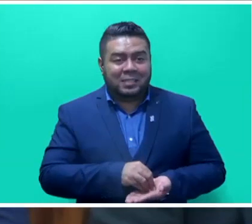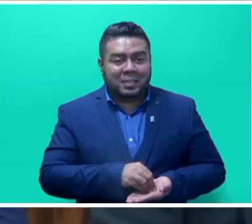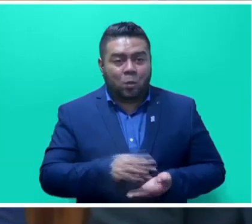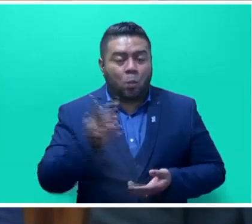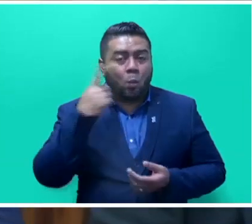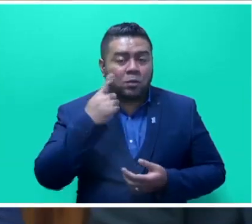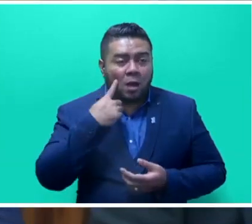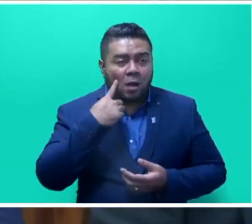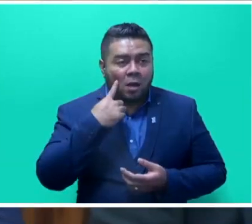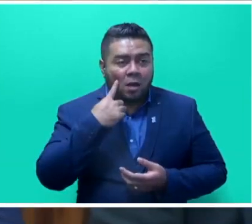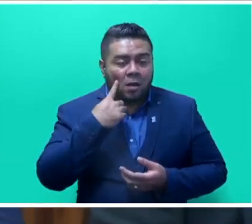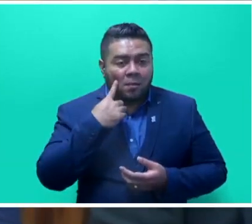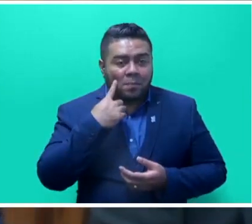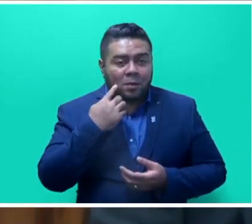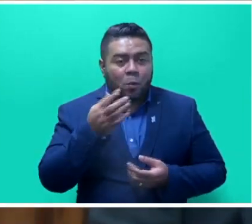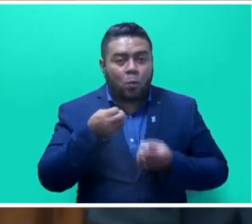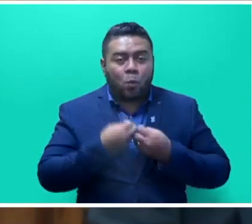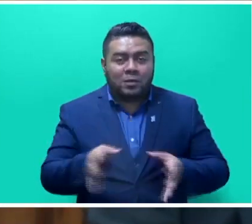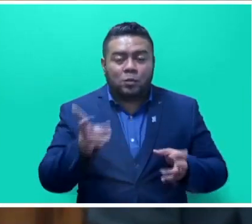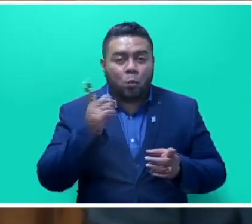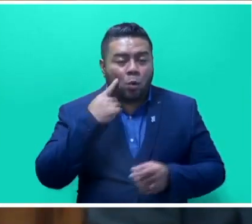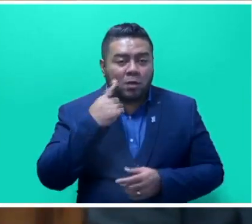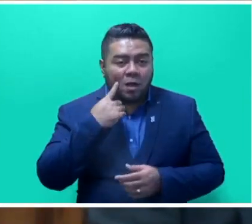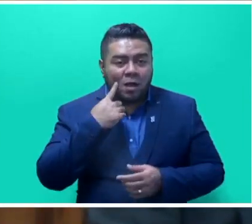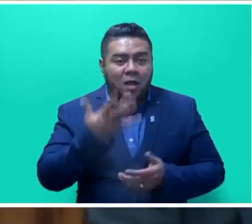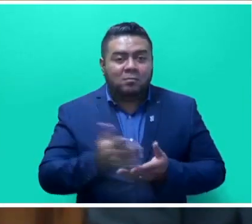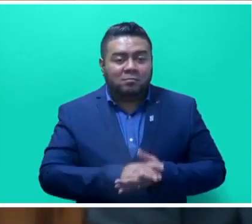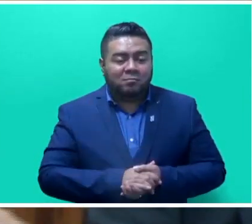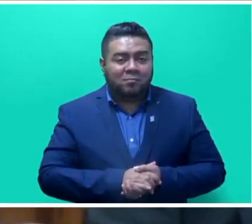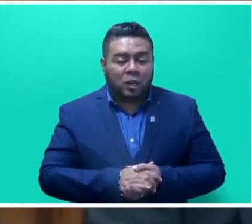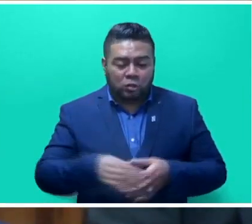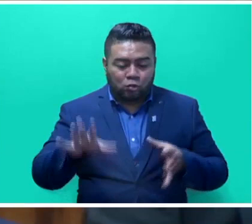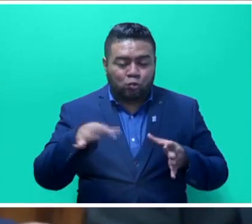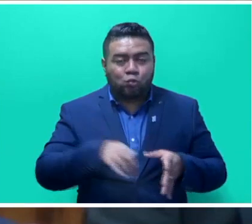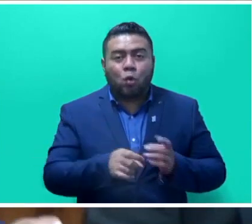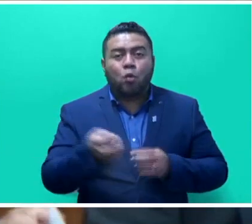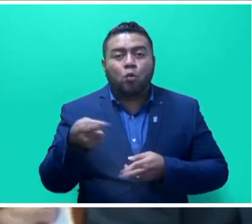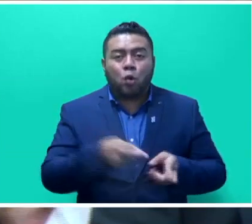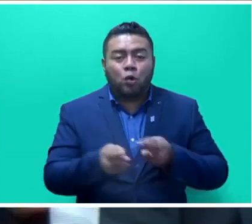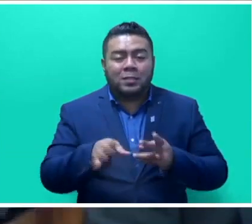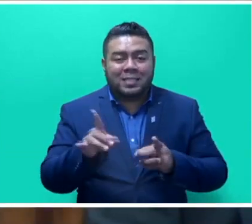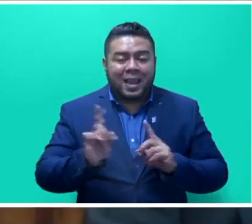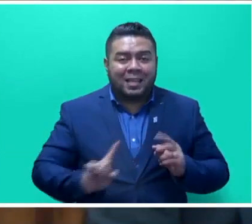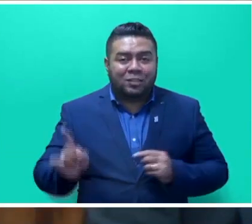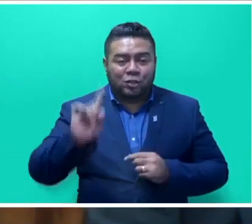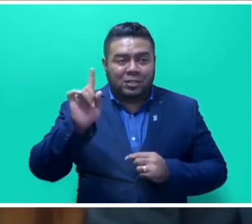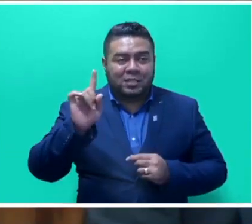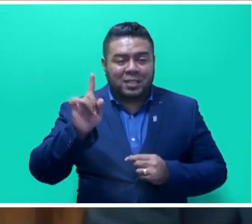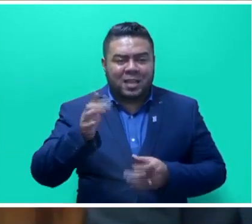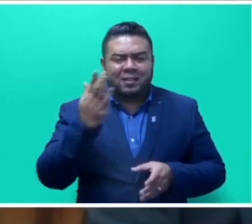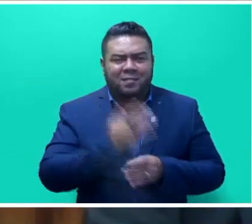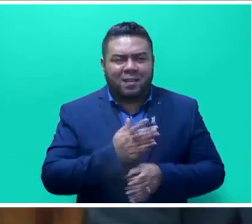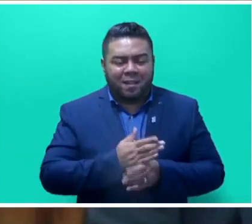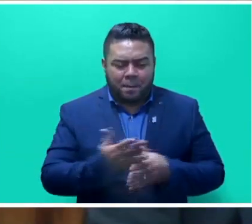water, wastewater, drainage, roads and electricity, and a functional